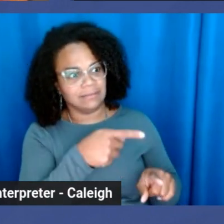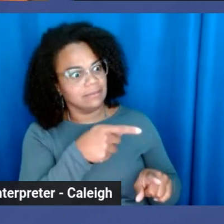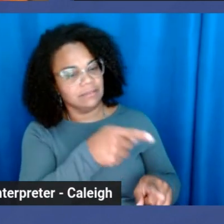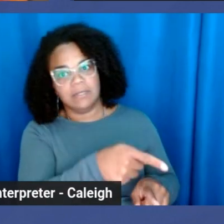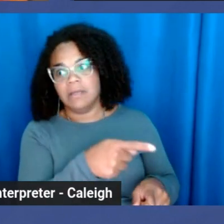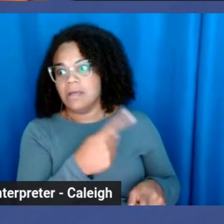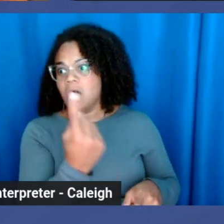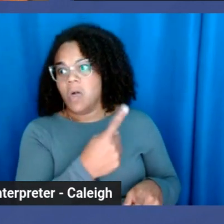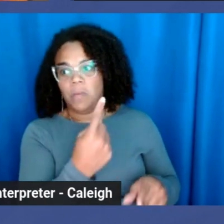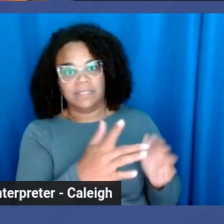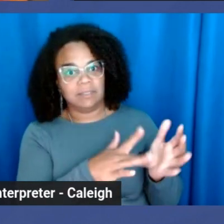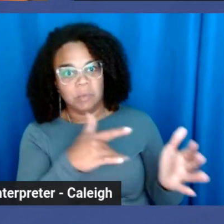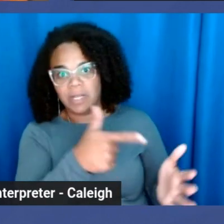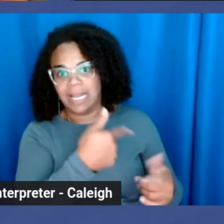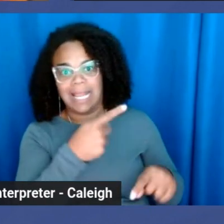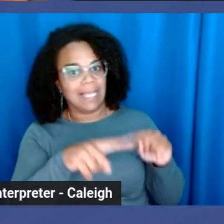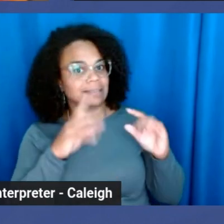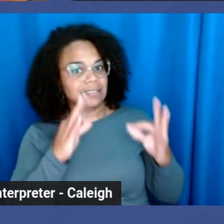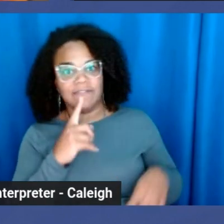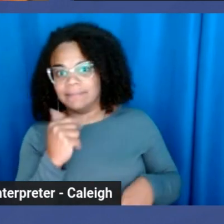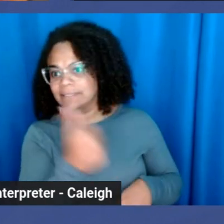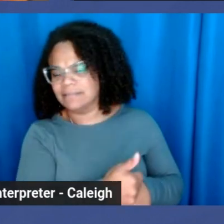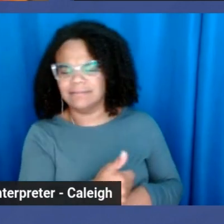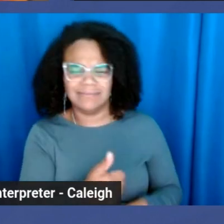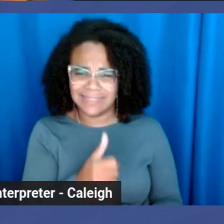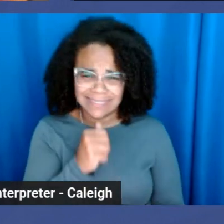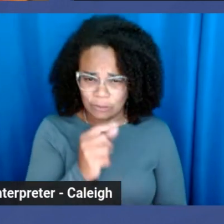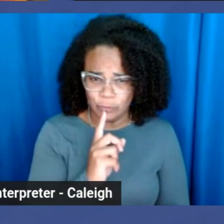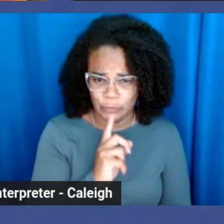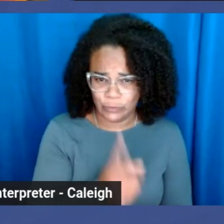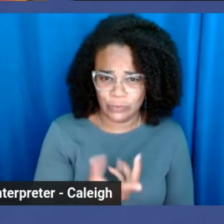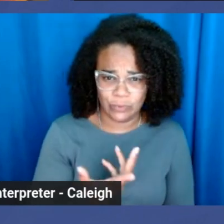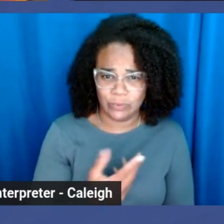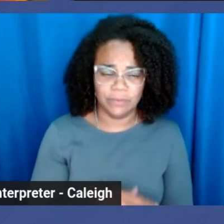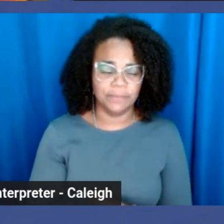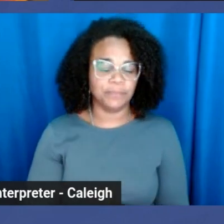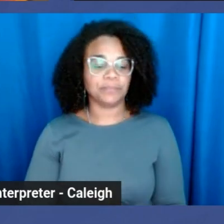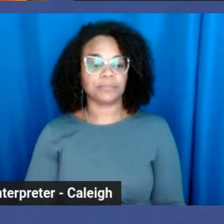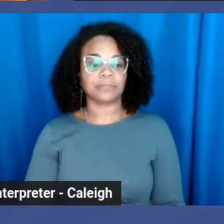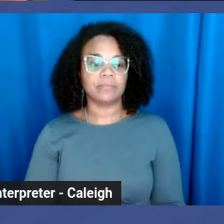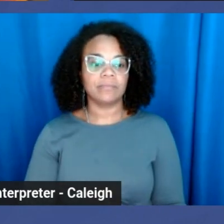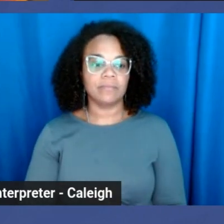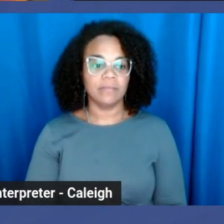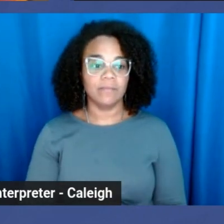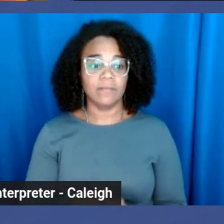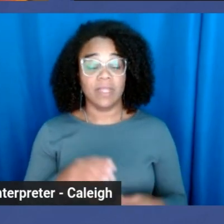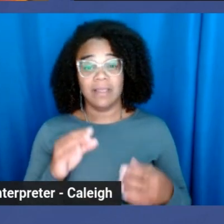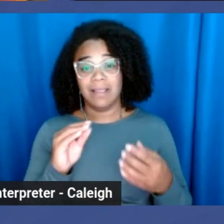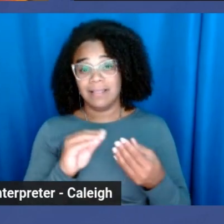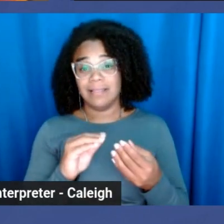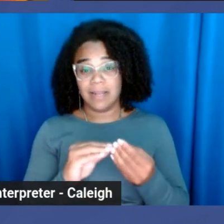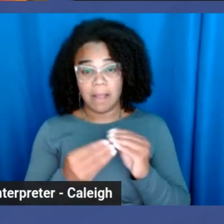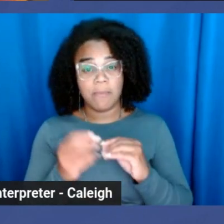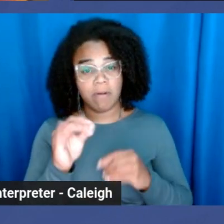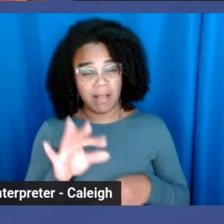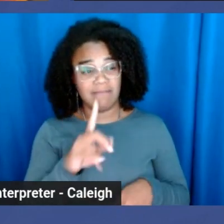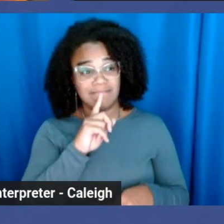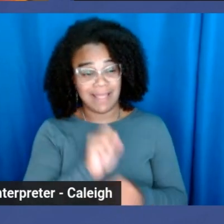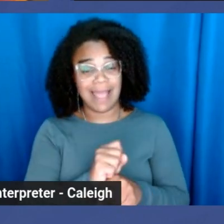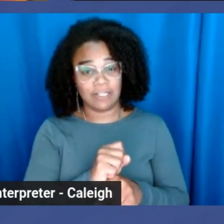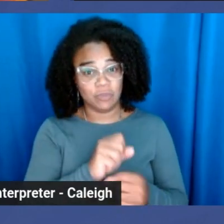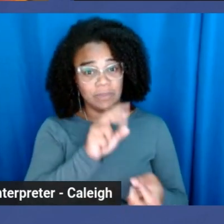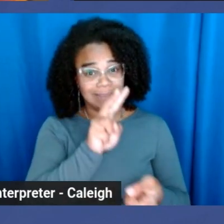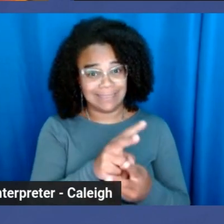having any agency. Simply not true. The incidence of actual sex trafficking in the adult